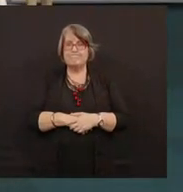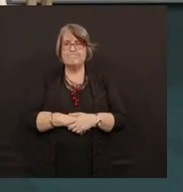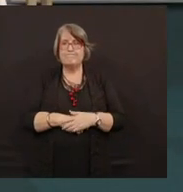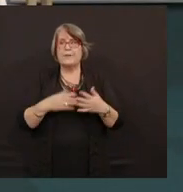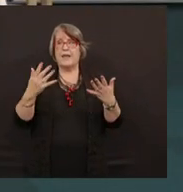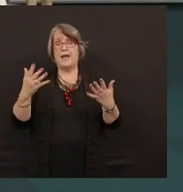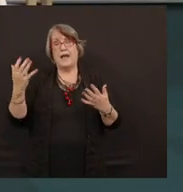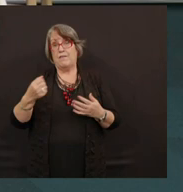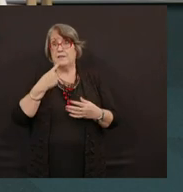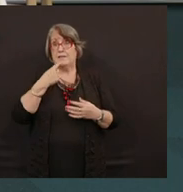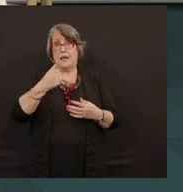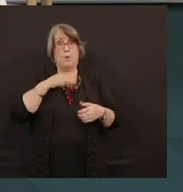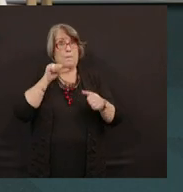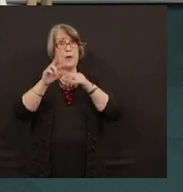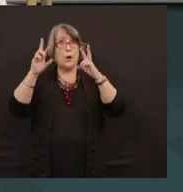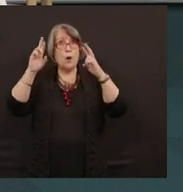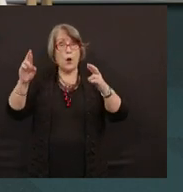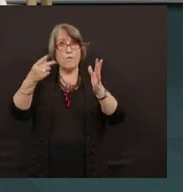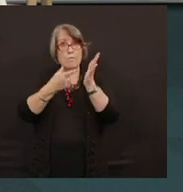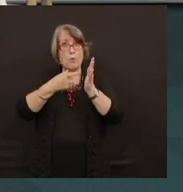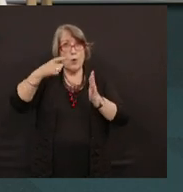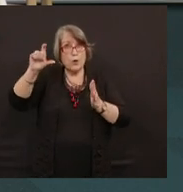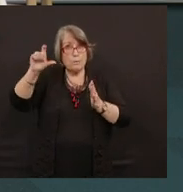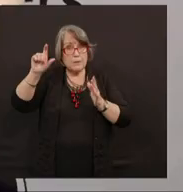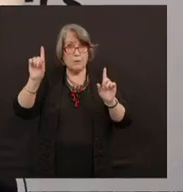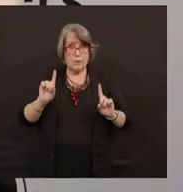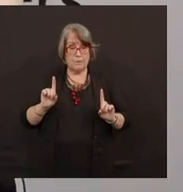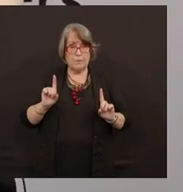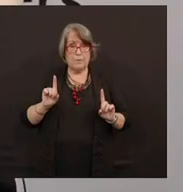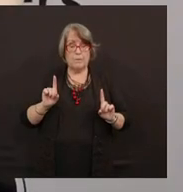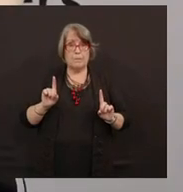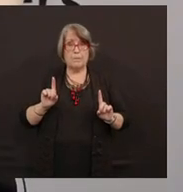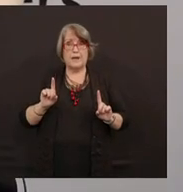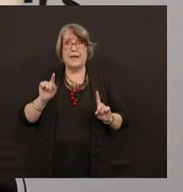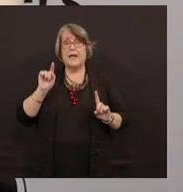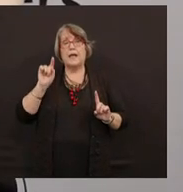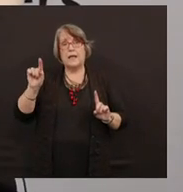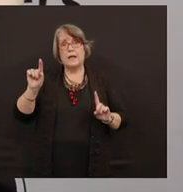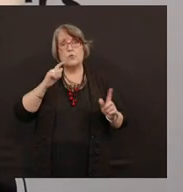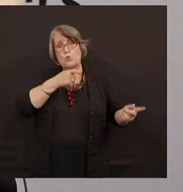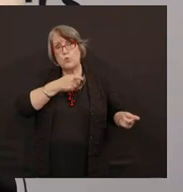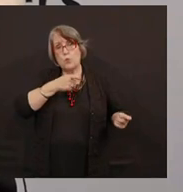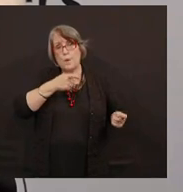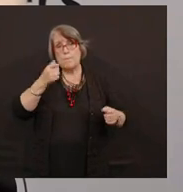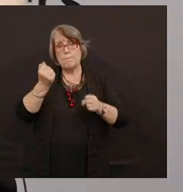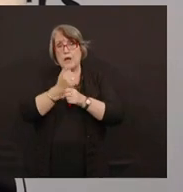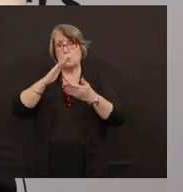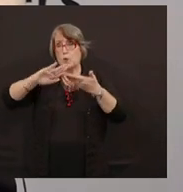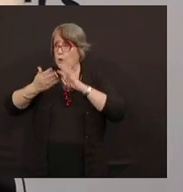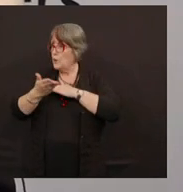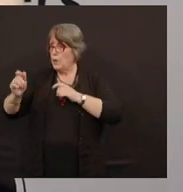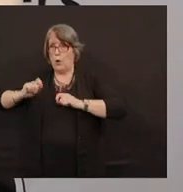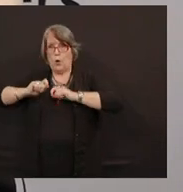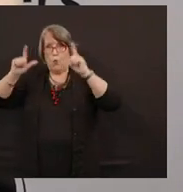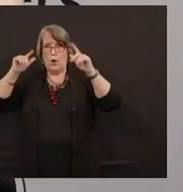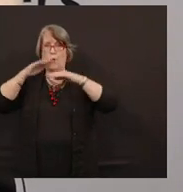So I'd have to say that my best hope for this Royal Commission is that it raises the general community's awareness